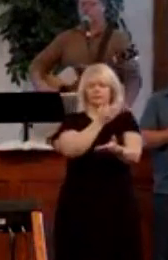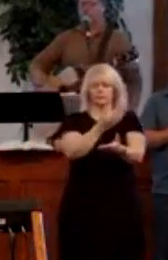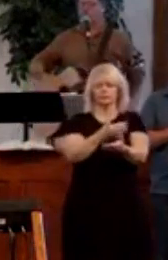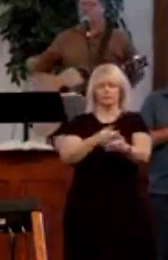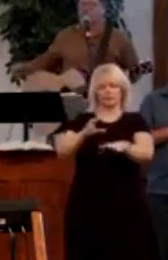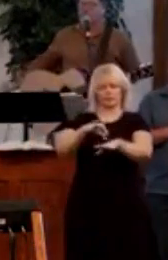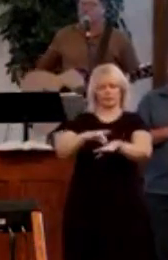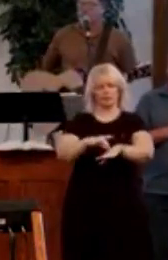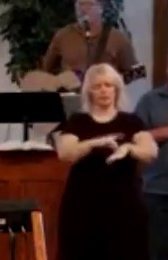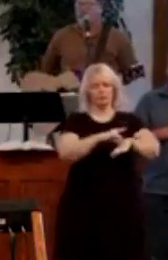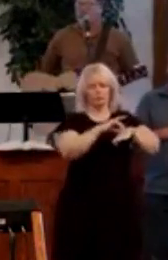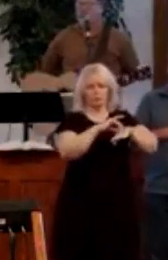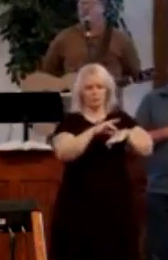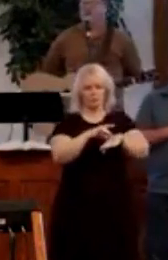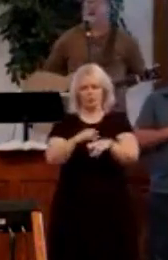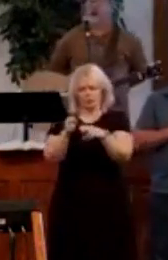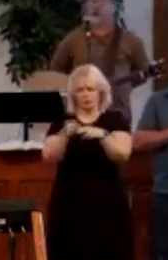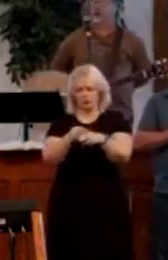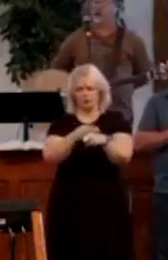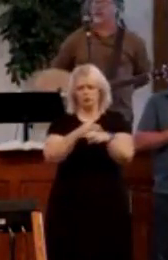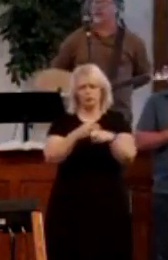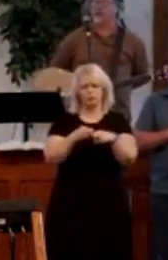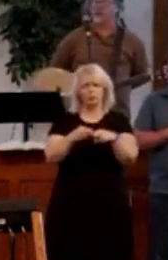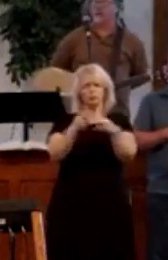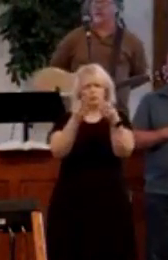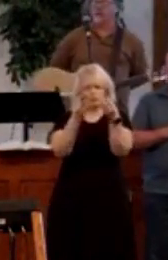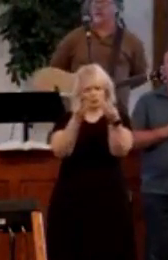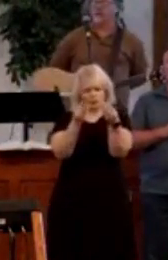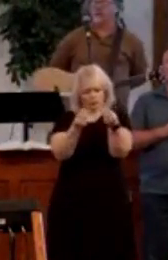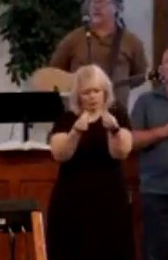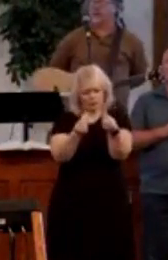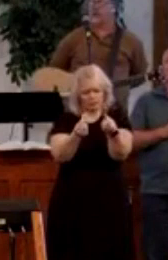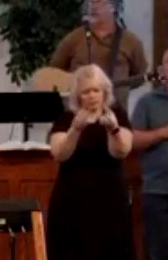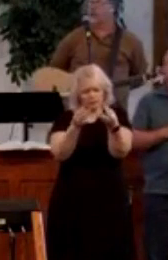grace. The earth shall soon